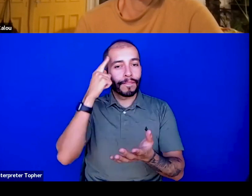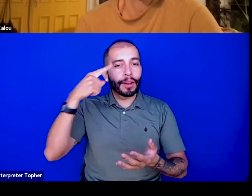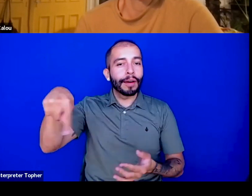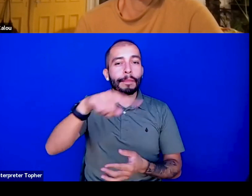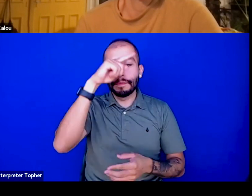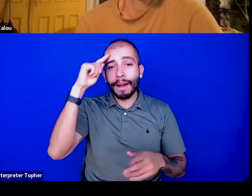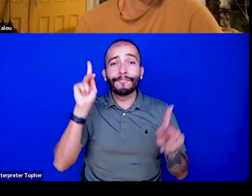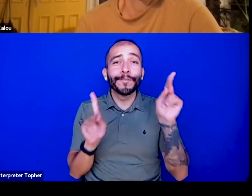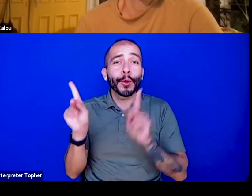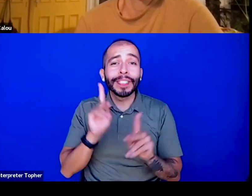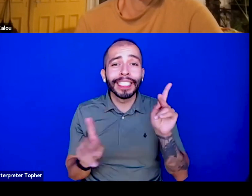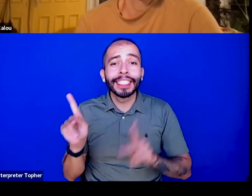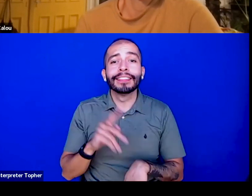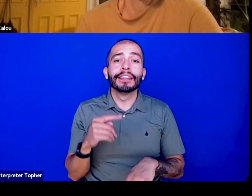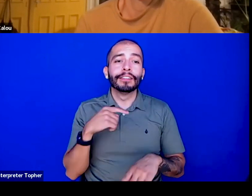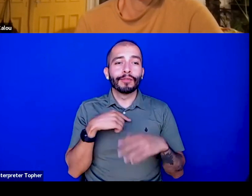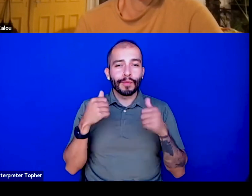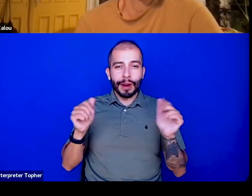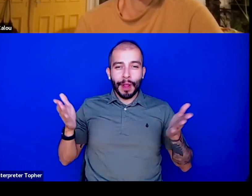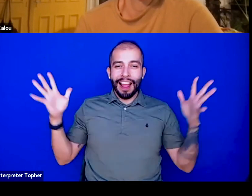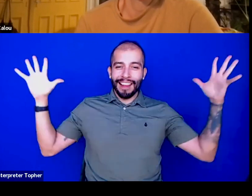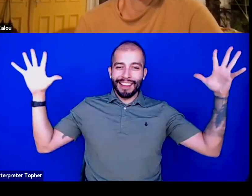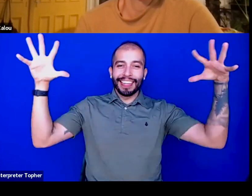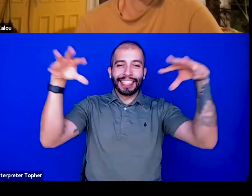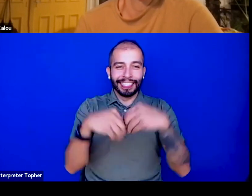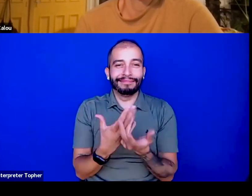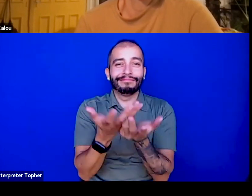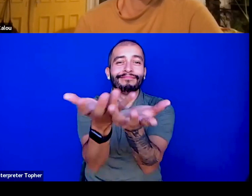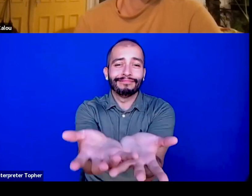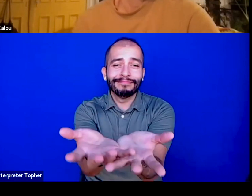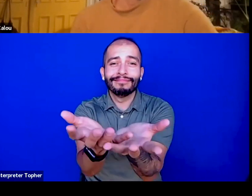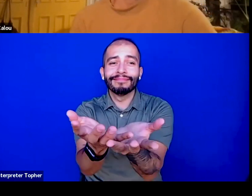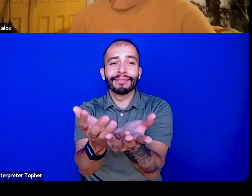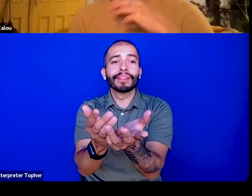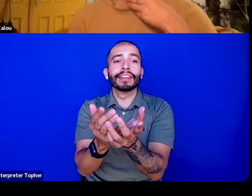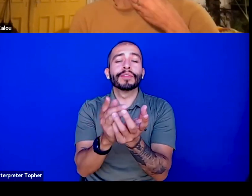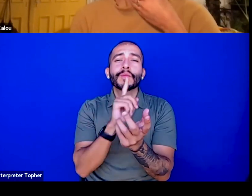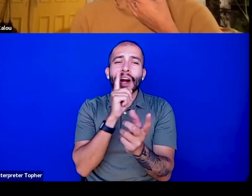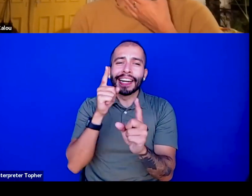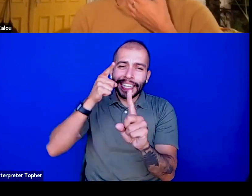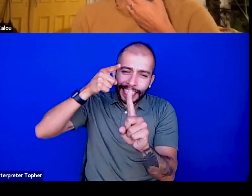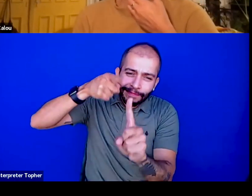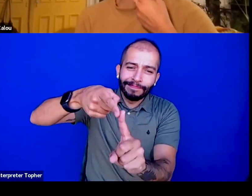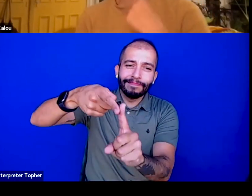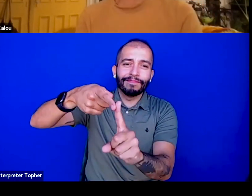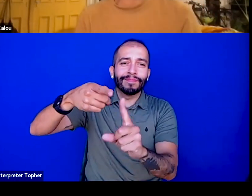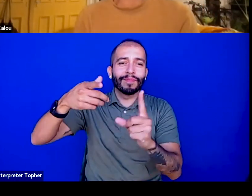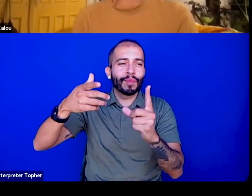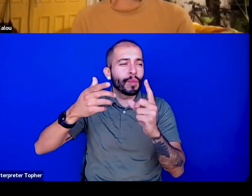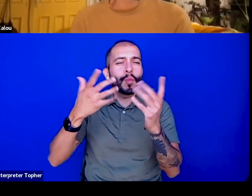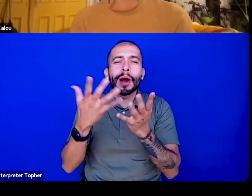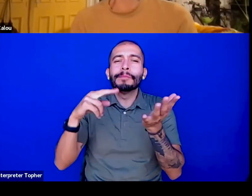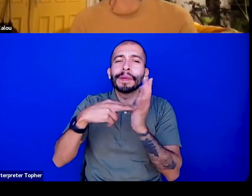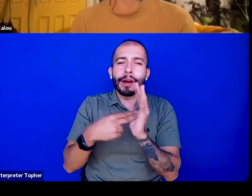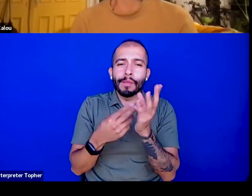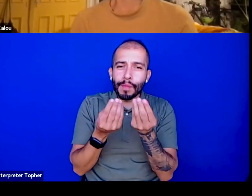zooming in on what it can mean for us to provide and to move through the world from a liberation-focused healing